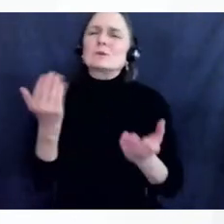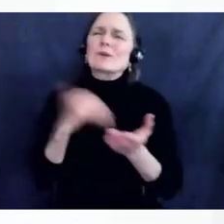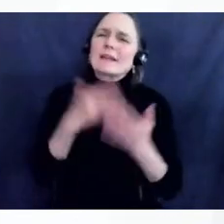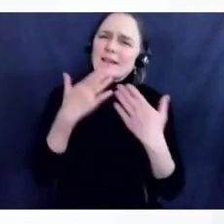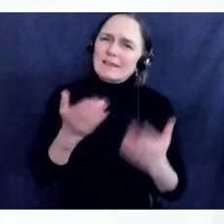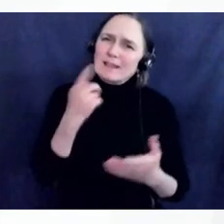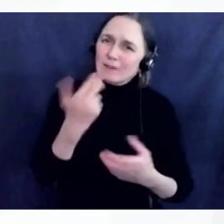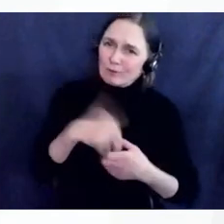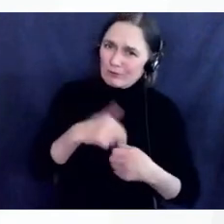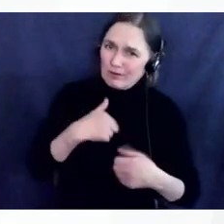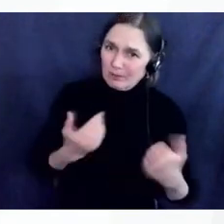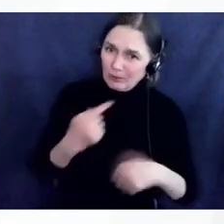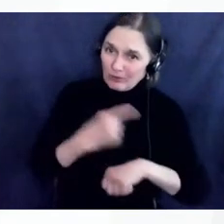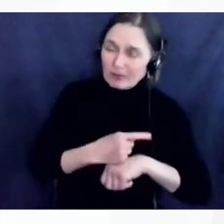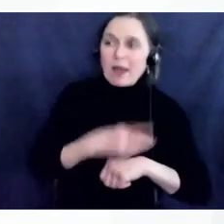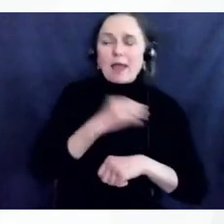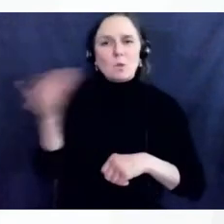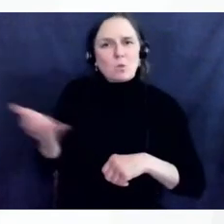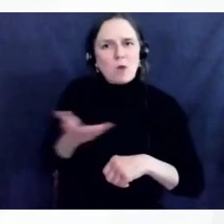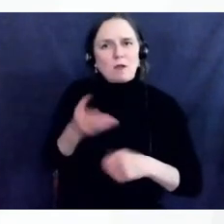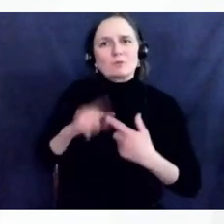Richards.